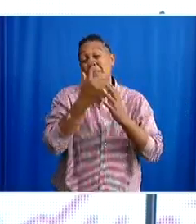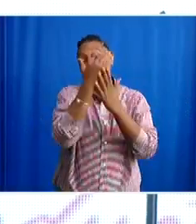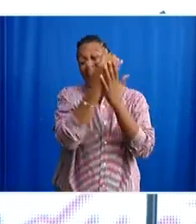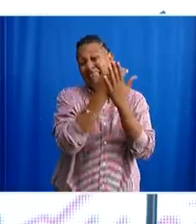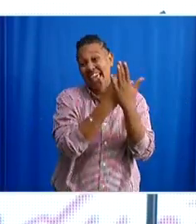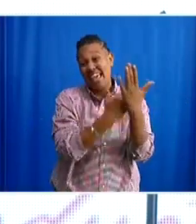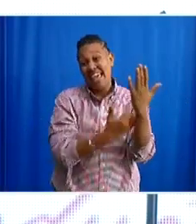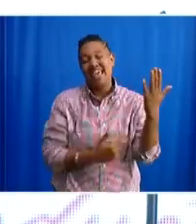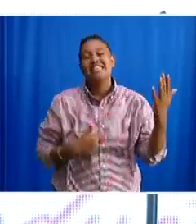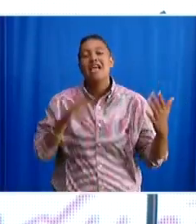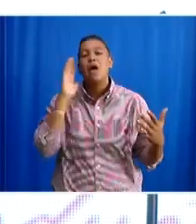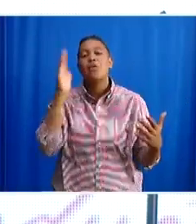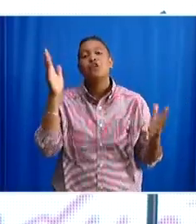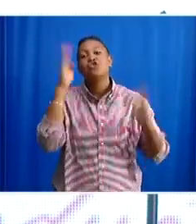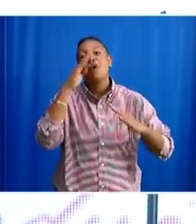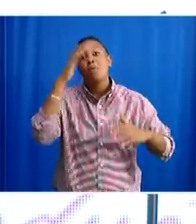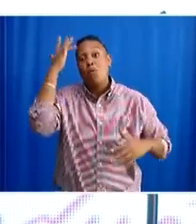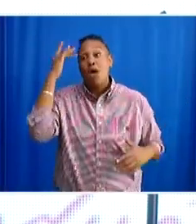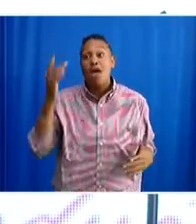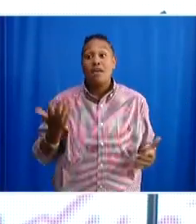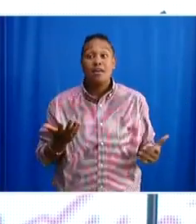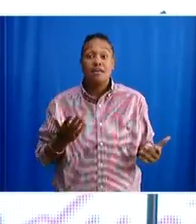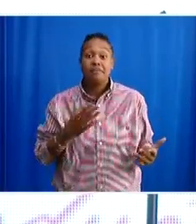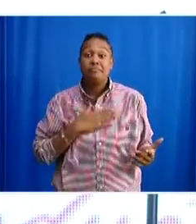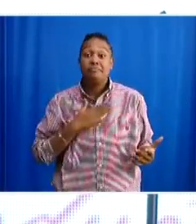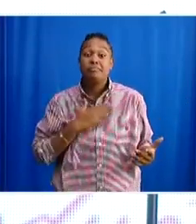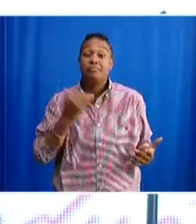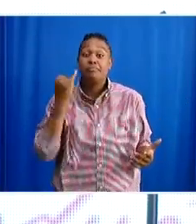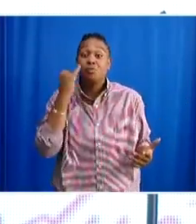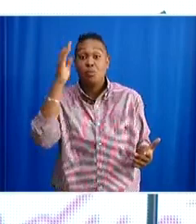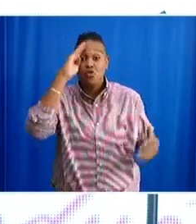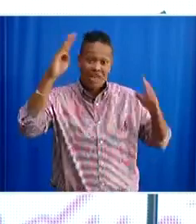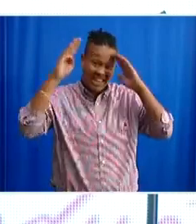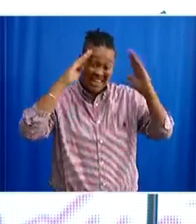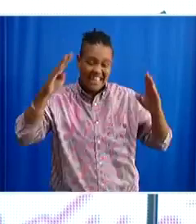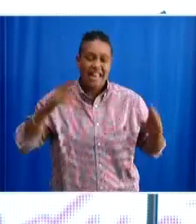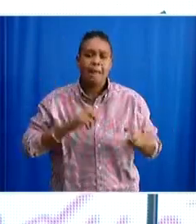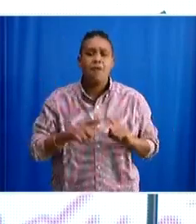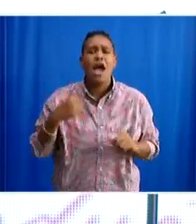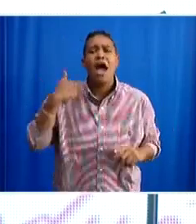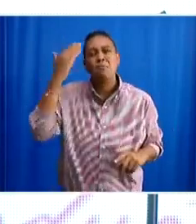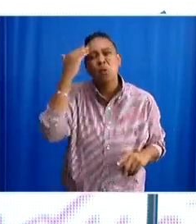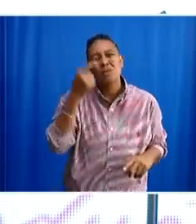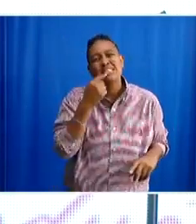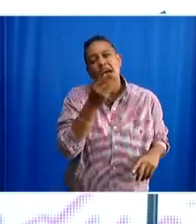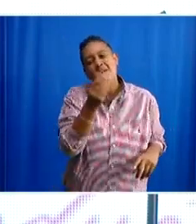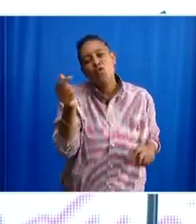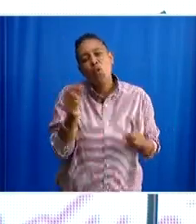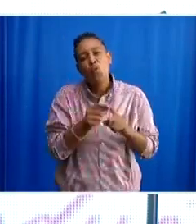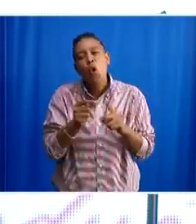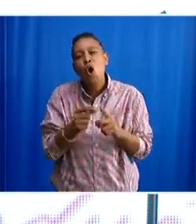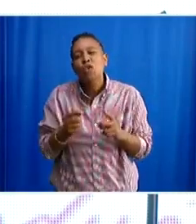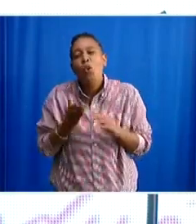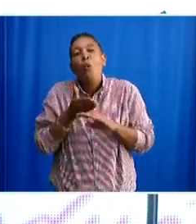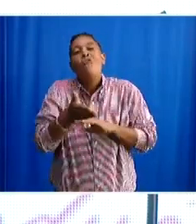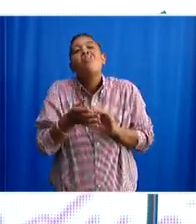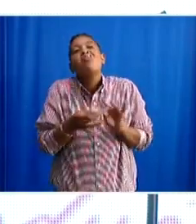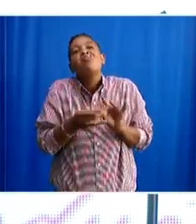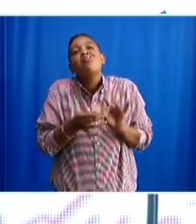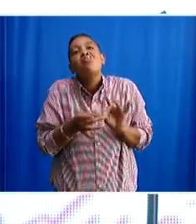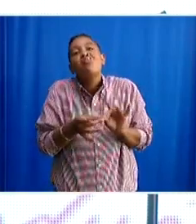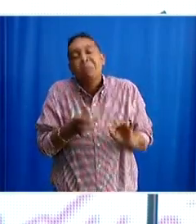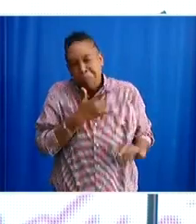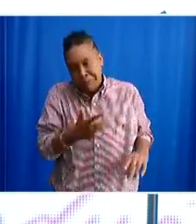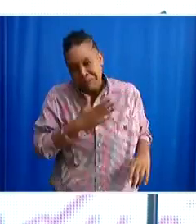list, then I'm going to be in trouble, because I know I'm supposed to bring greetings, but I'm known to say a few words too many. And I wanted to